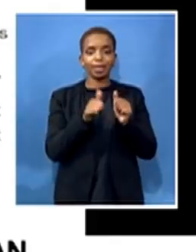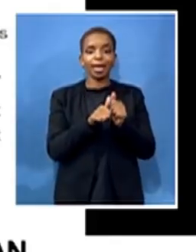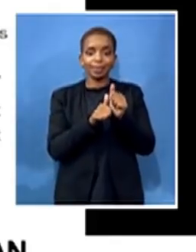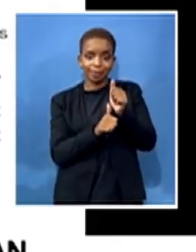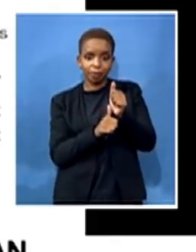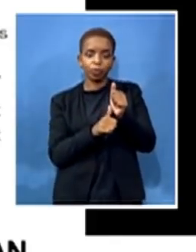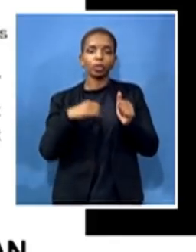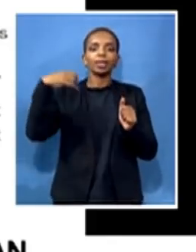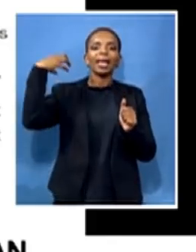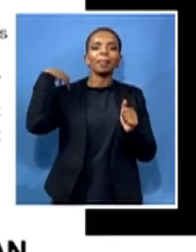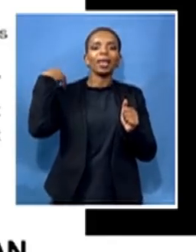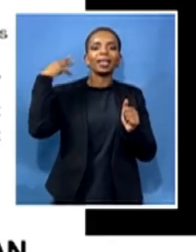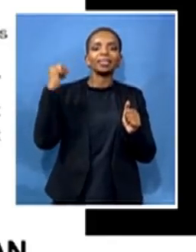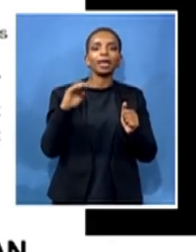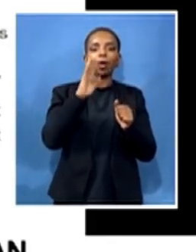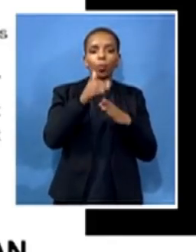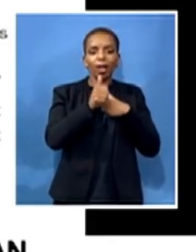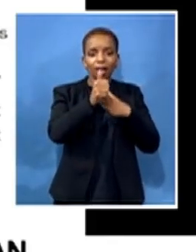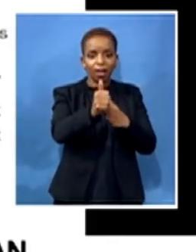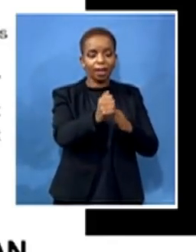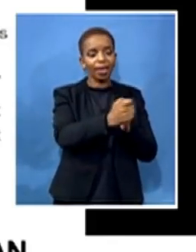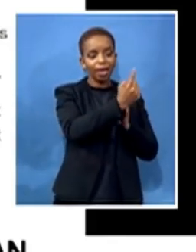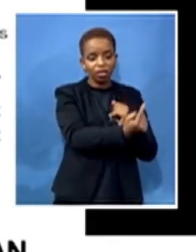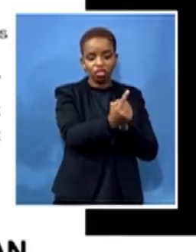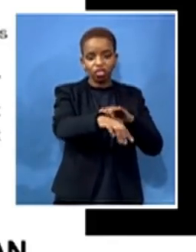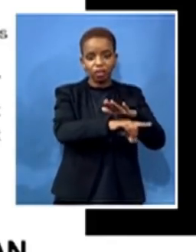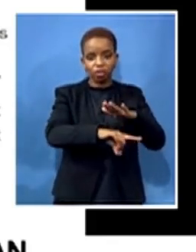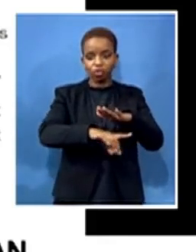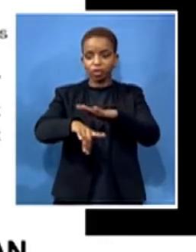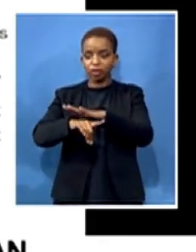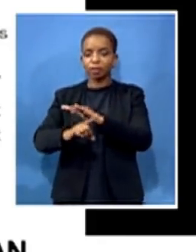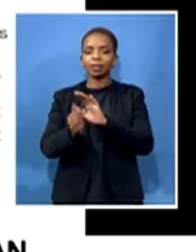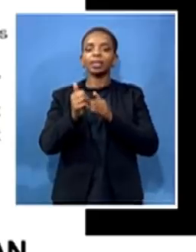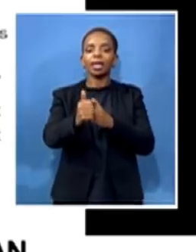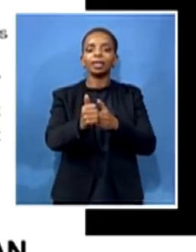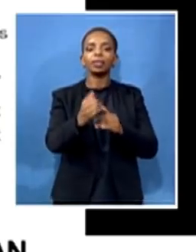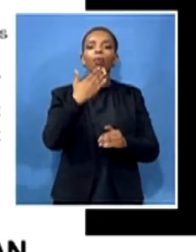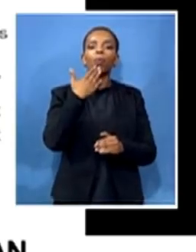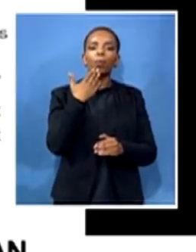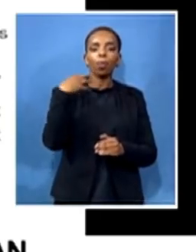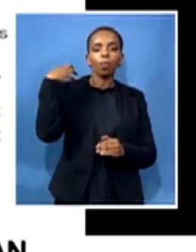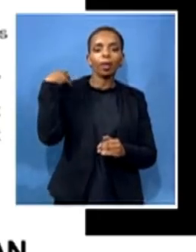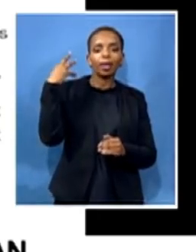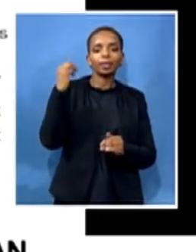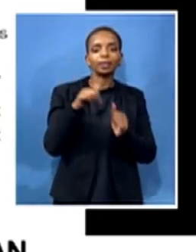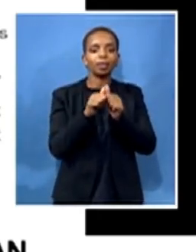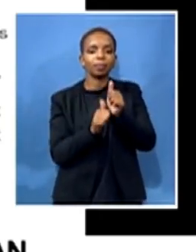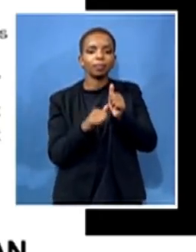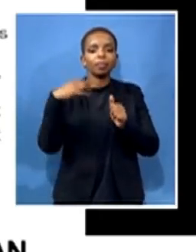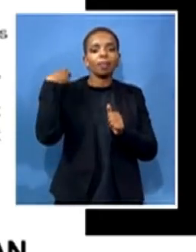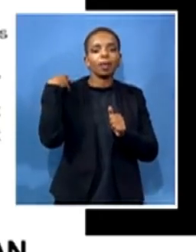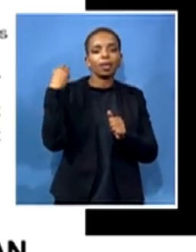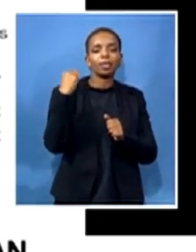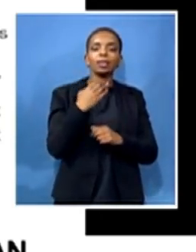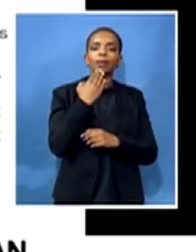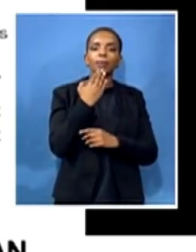district, so that there is a focused attention on the districts. And